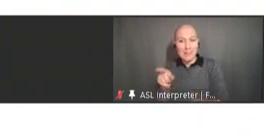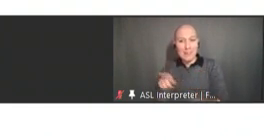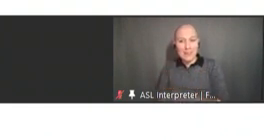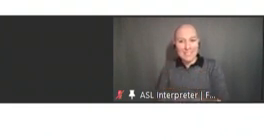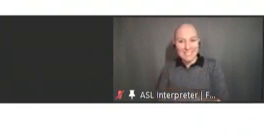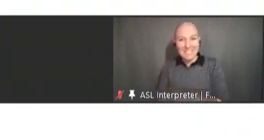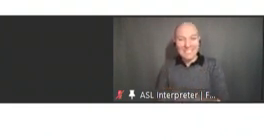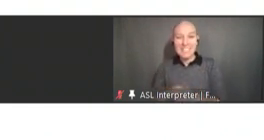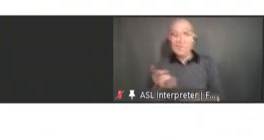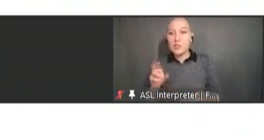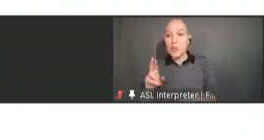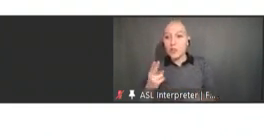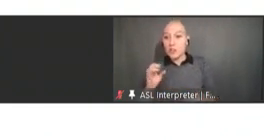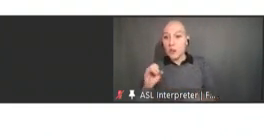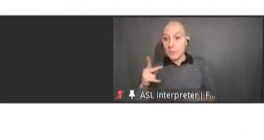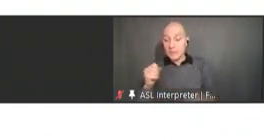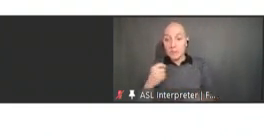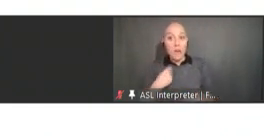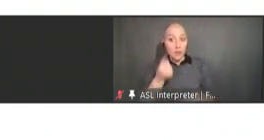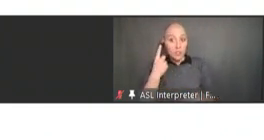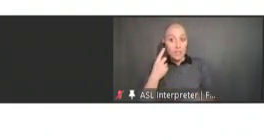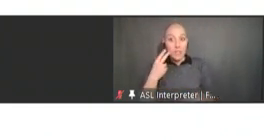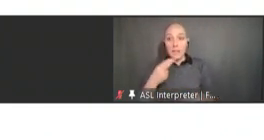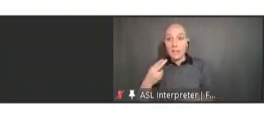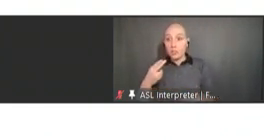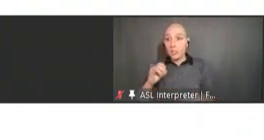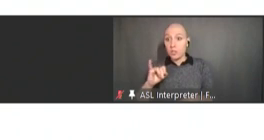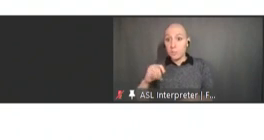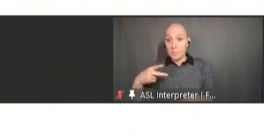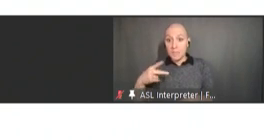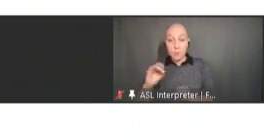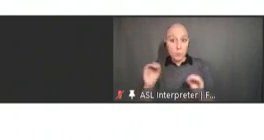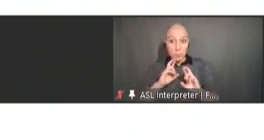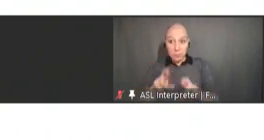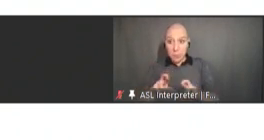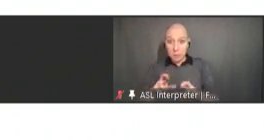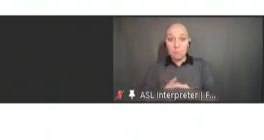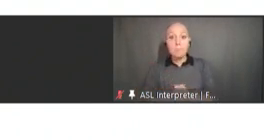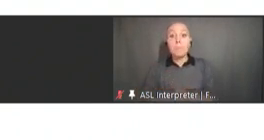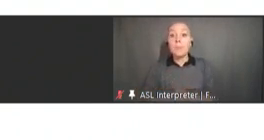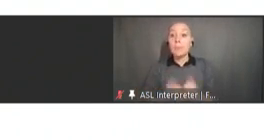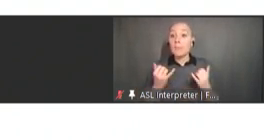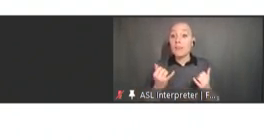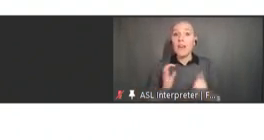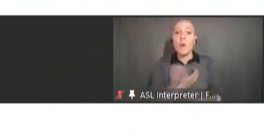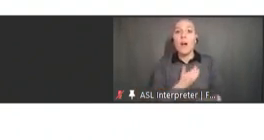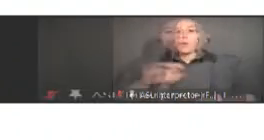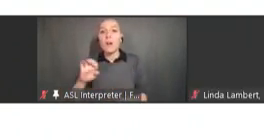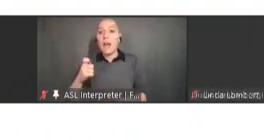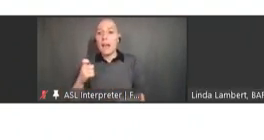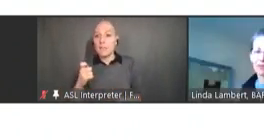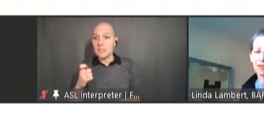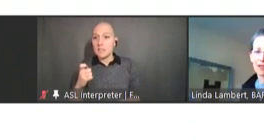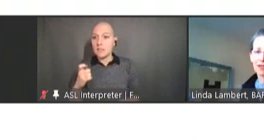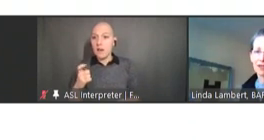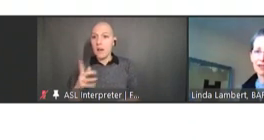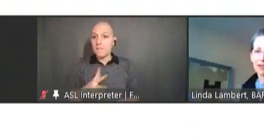have a report from AHIP. We'll now turn to our ex officios, Barda.